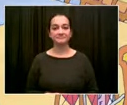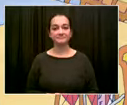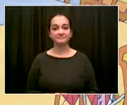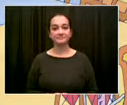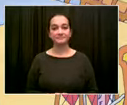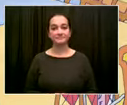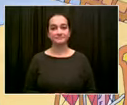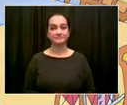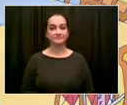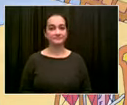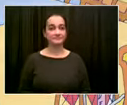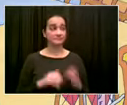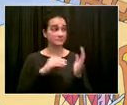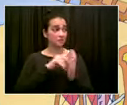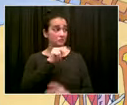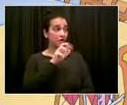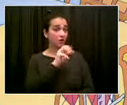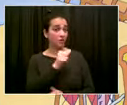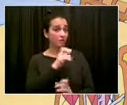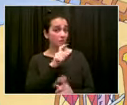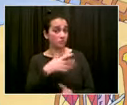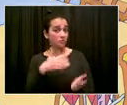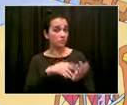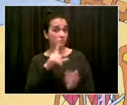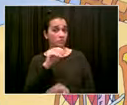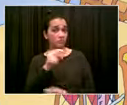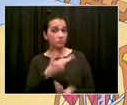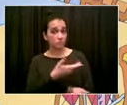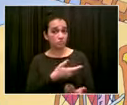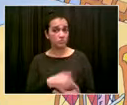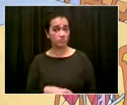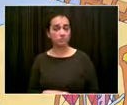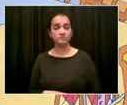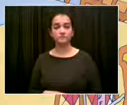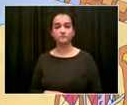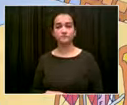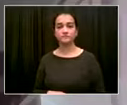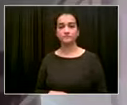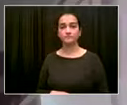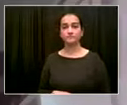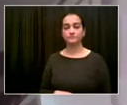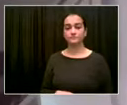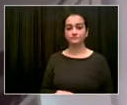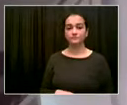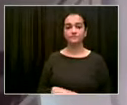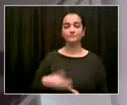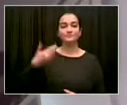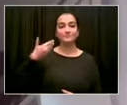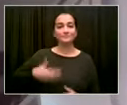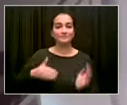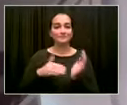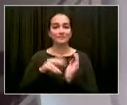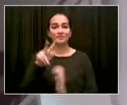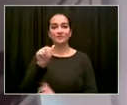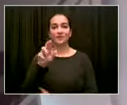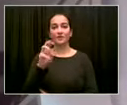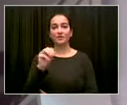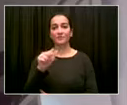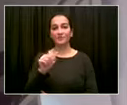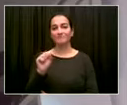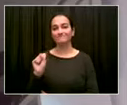Yeah, thank you very much for the question, Andrew. And this is an ongoing challenge that we faced every time that we've had to issue guidance, and we're